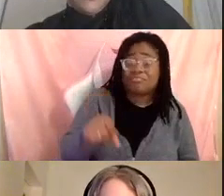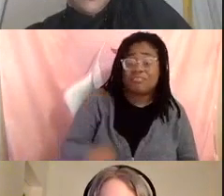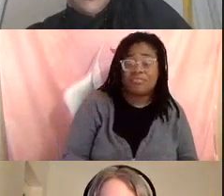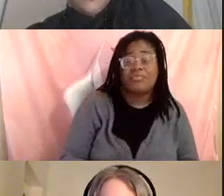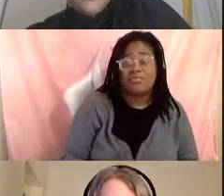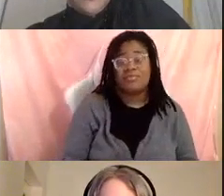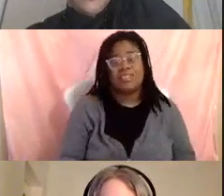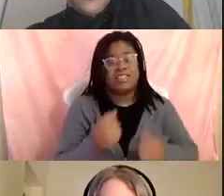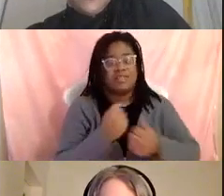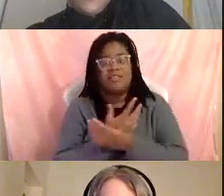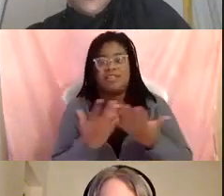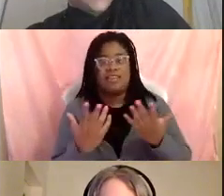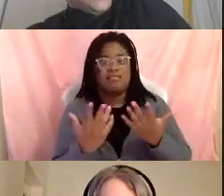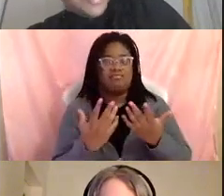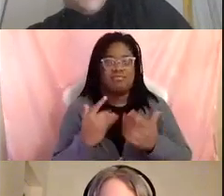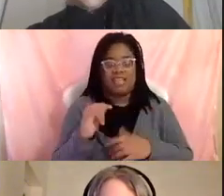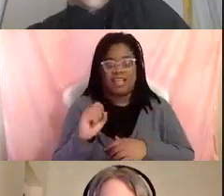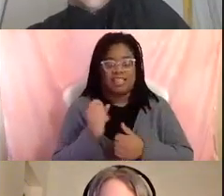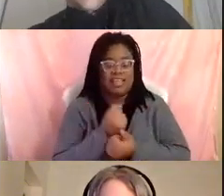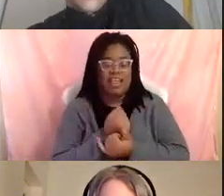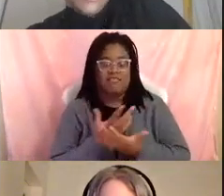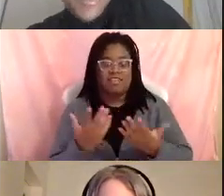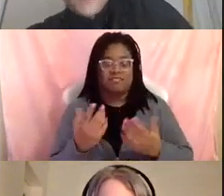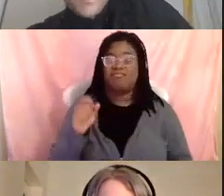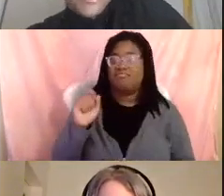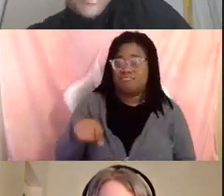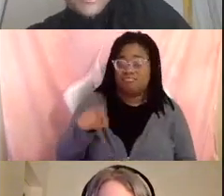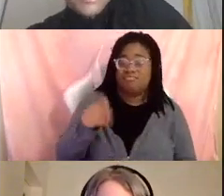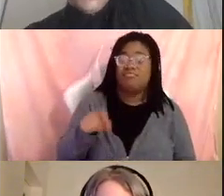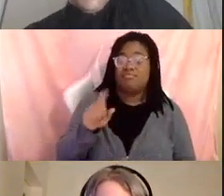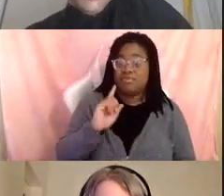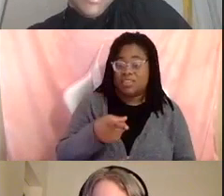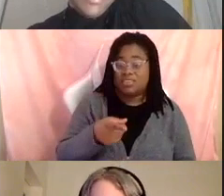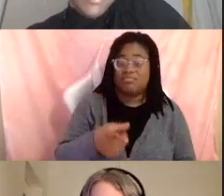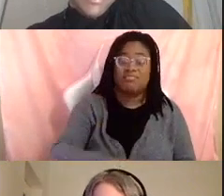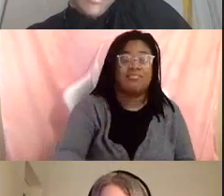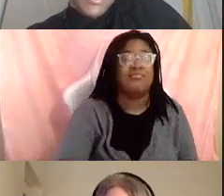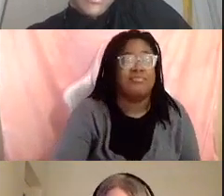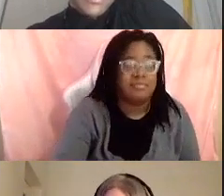everything is everything. That's what they said. Yep, that's right.